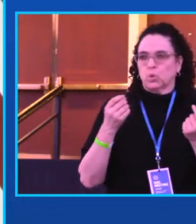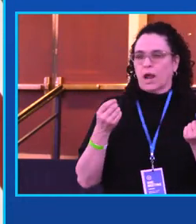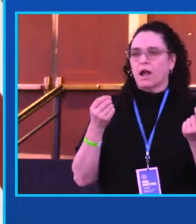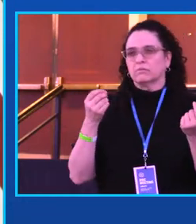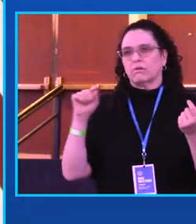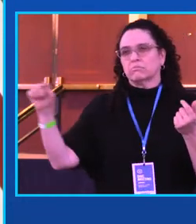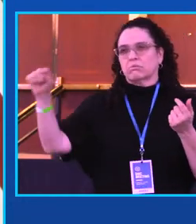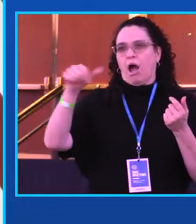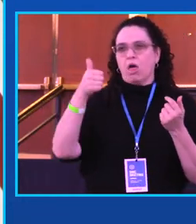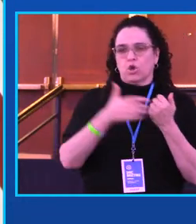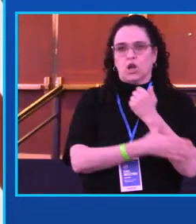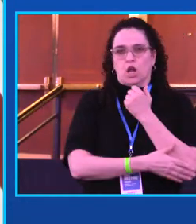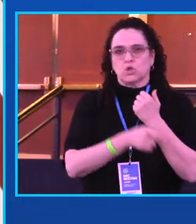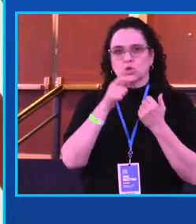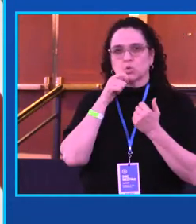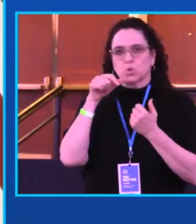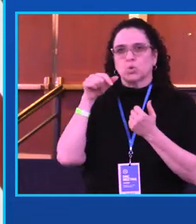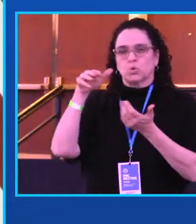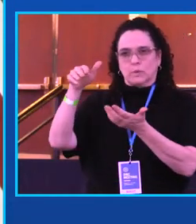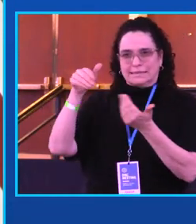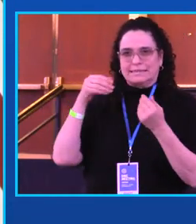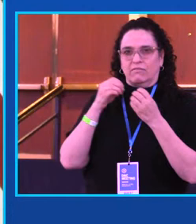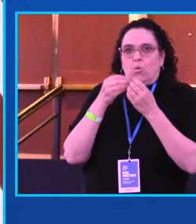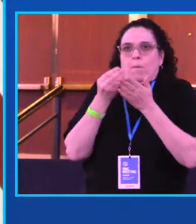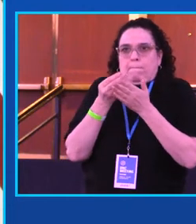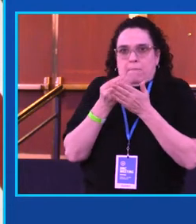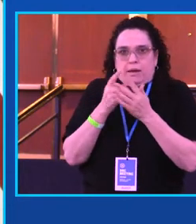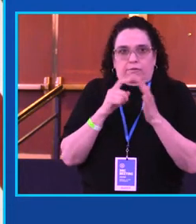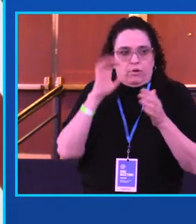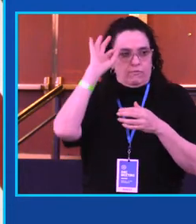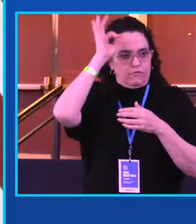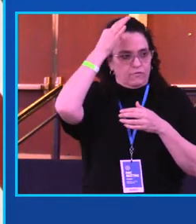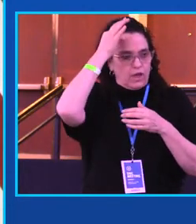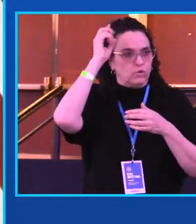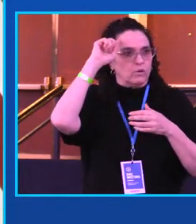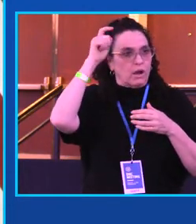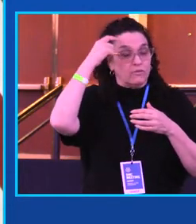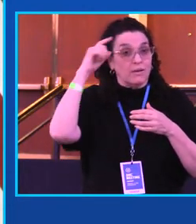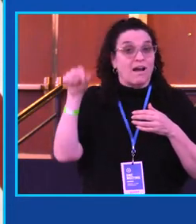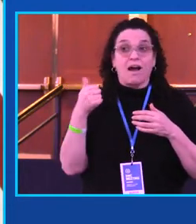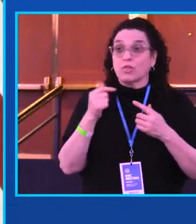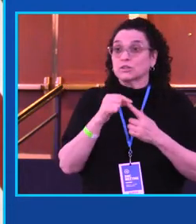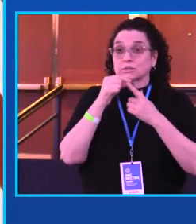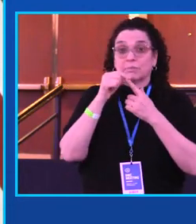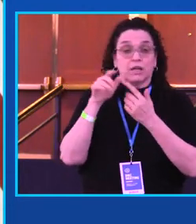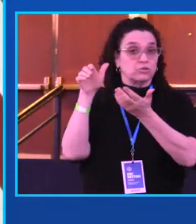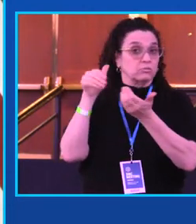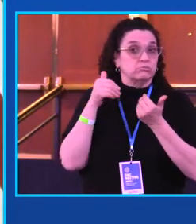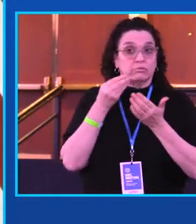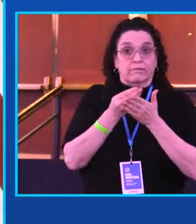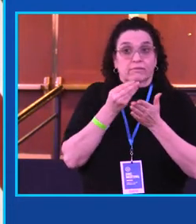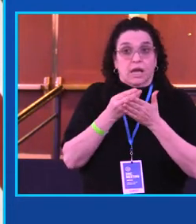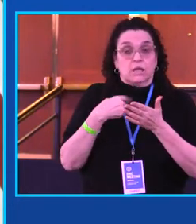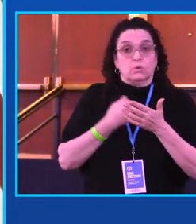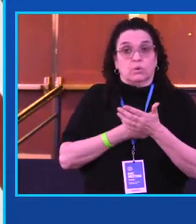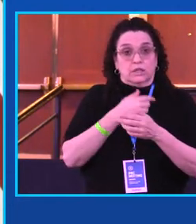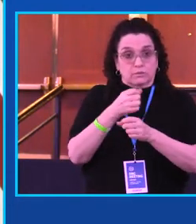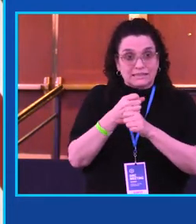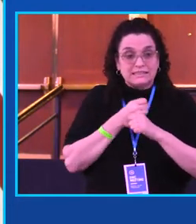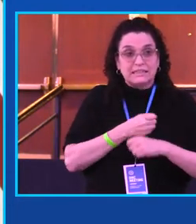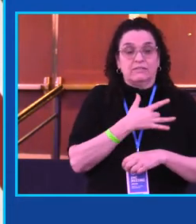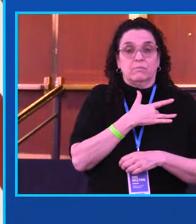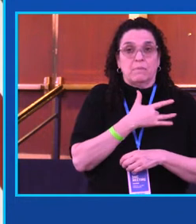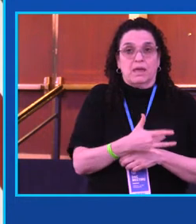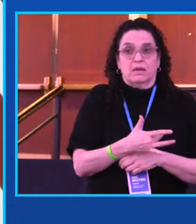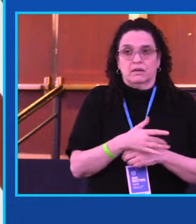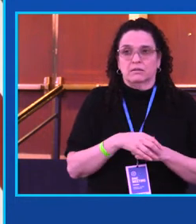government. And any other special funding that we may receive is usually